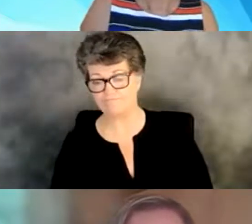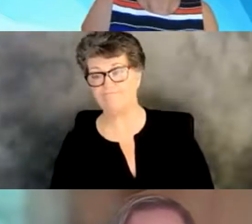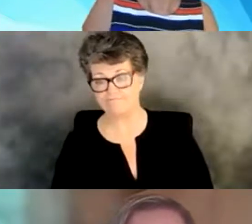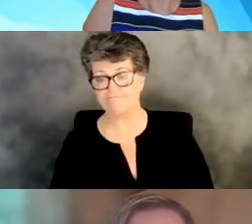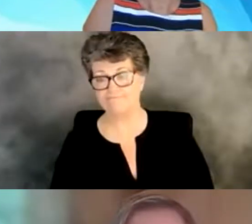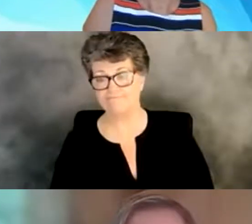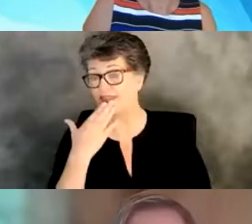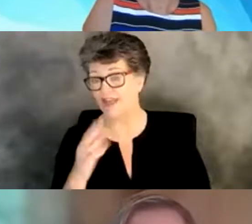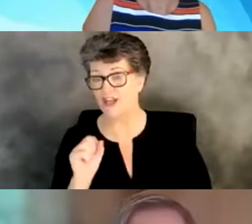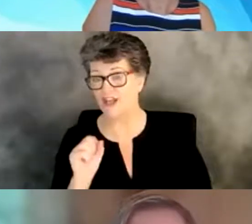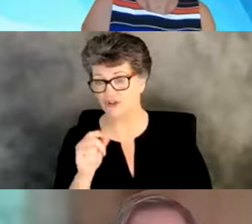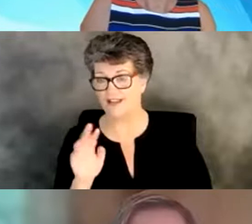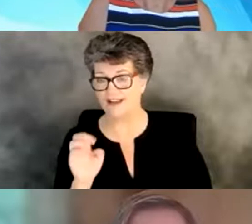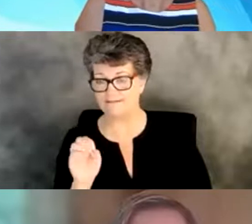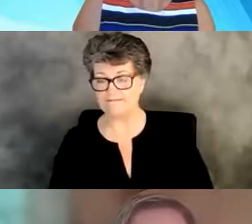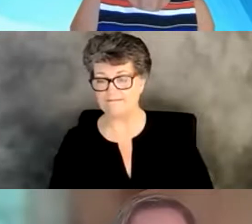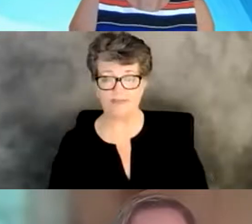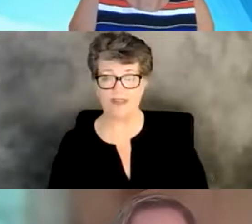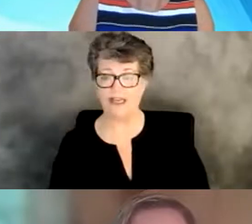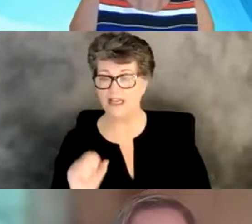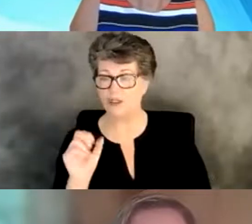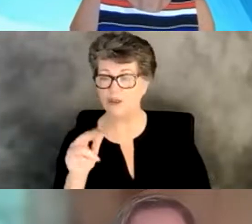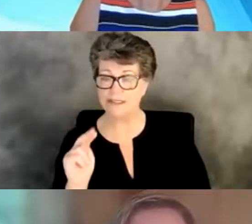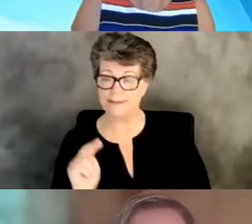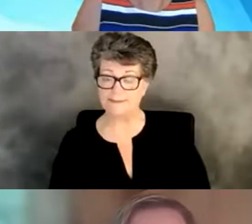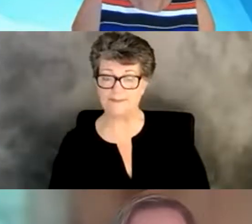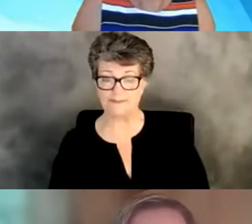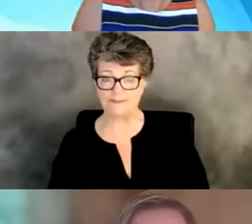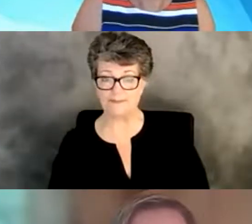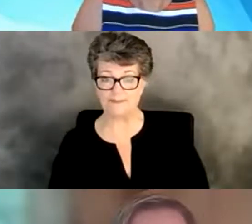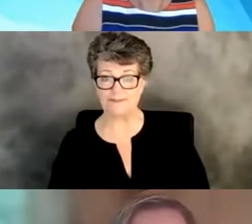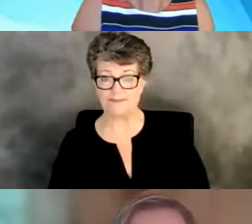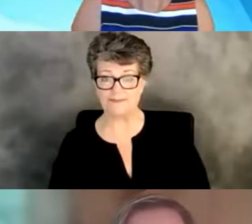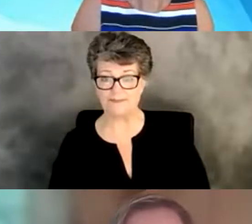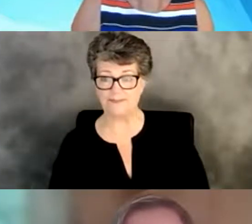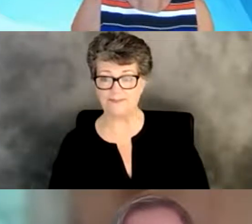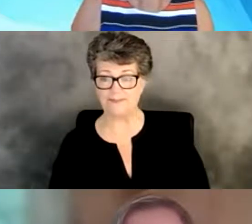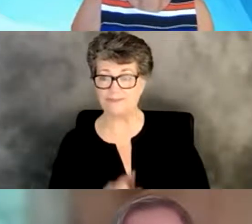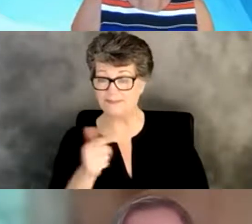Thank you, Charlene. Susan, your line's been open.